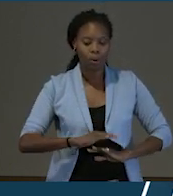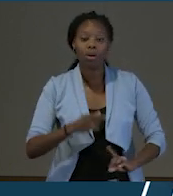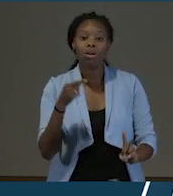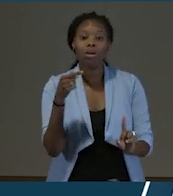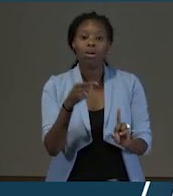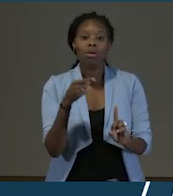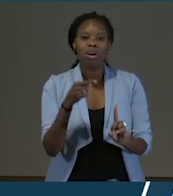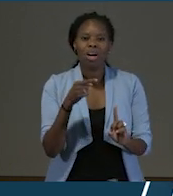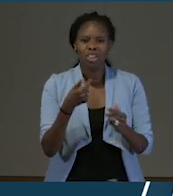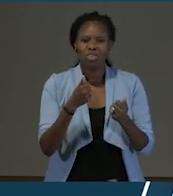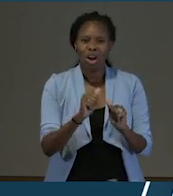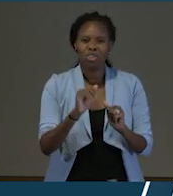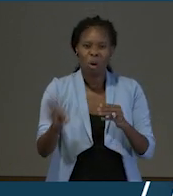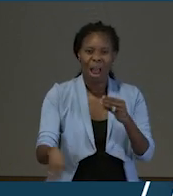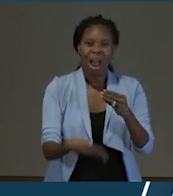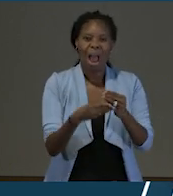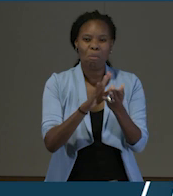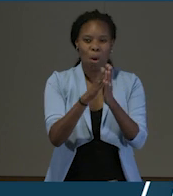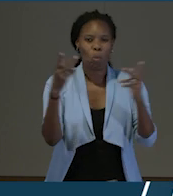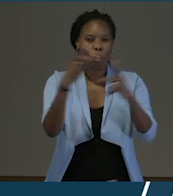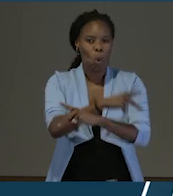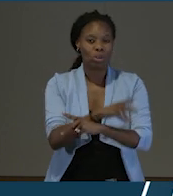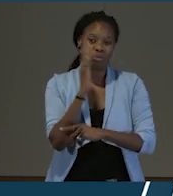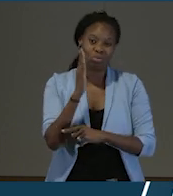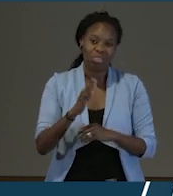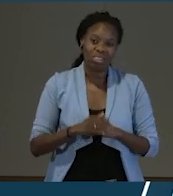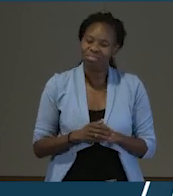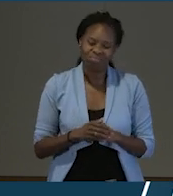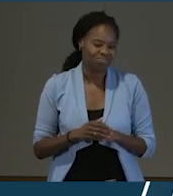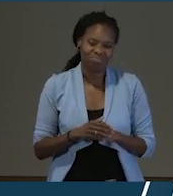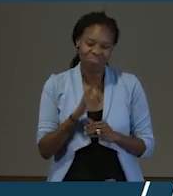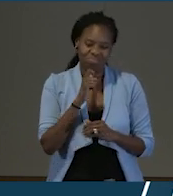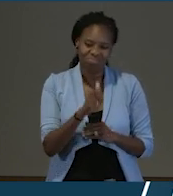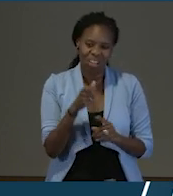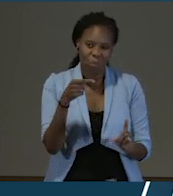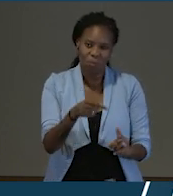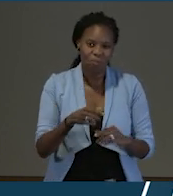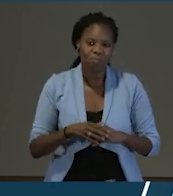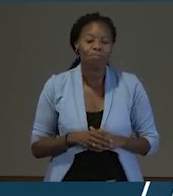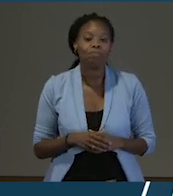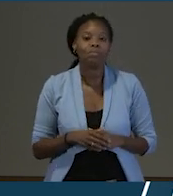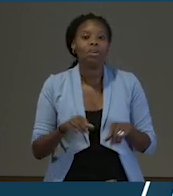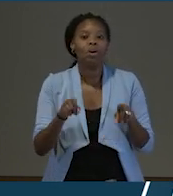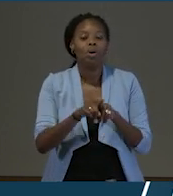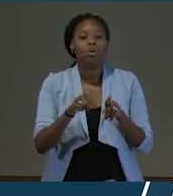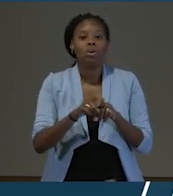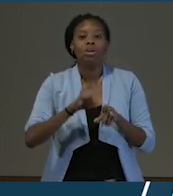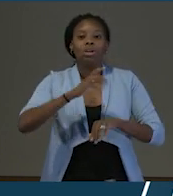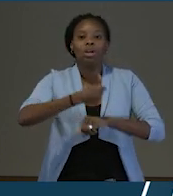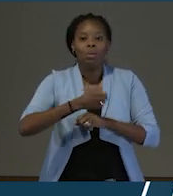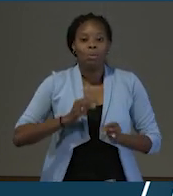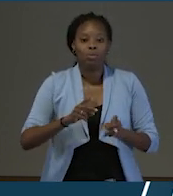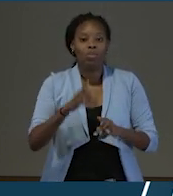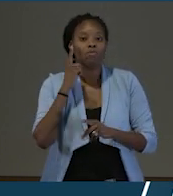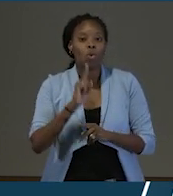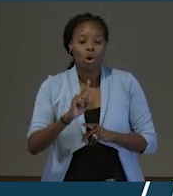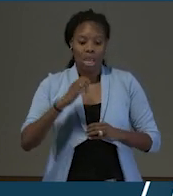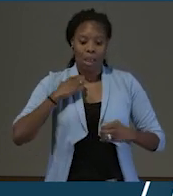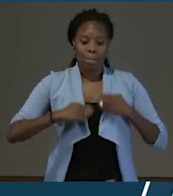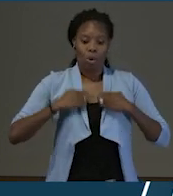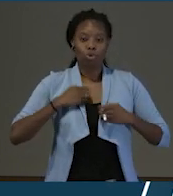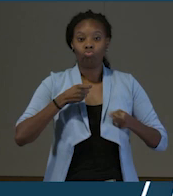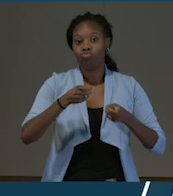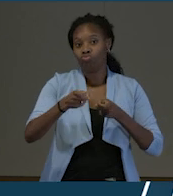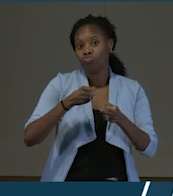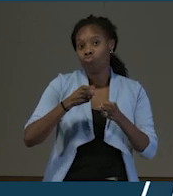emotions. With modeling, you can also create structured opportunities for emotional regulation when they are calm and